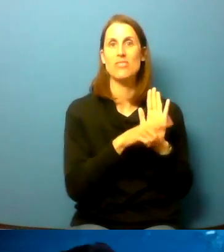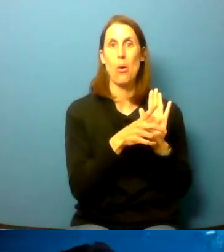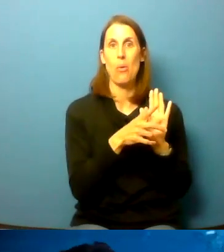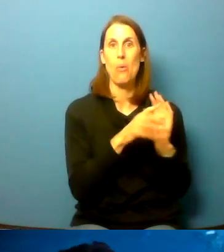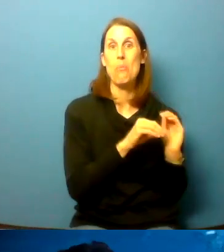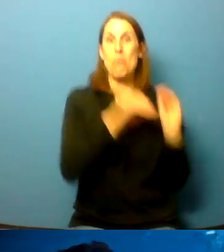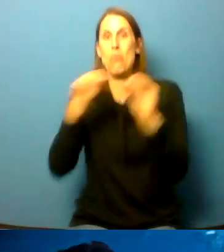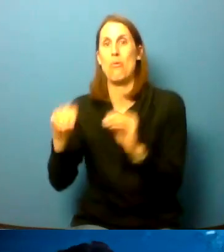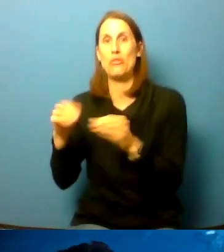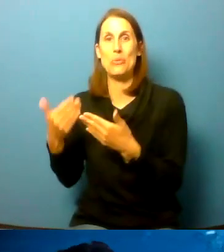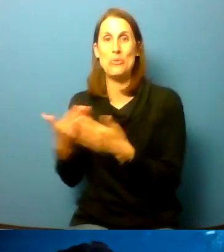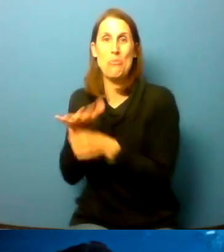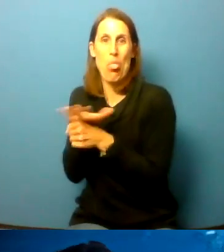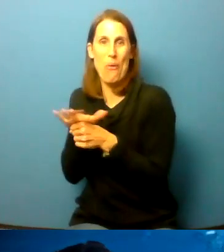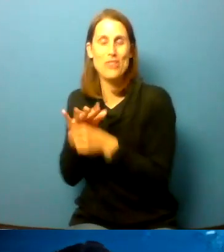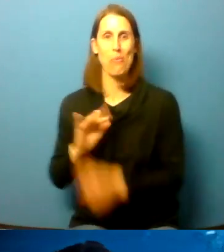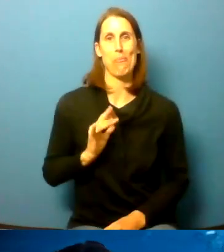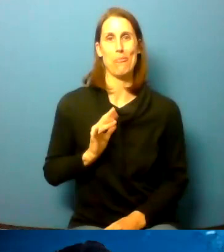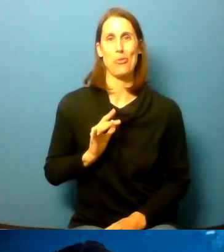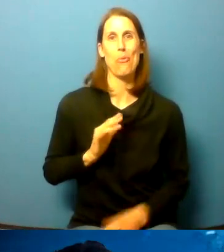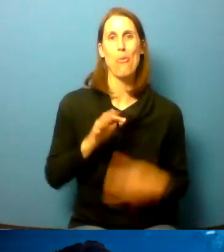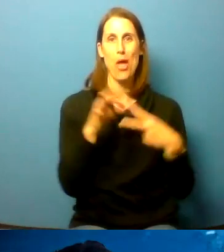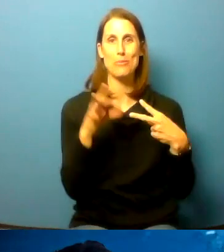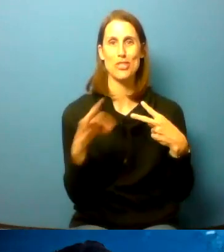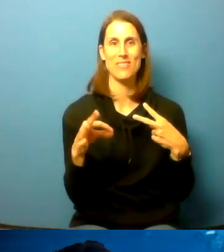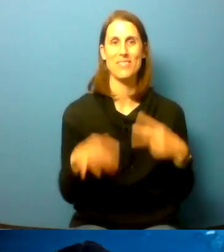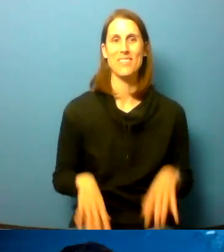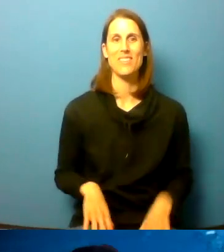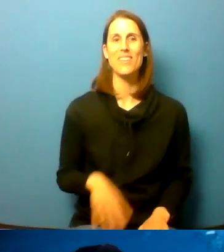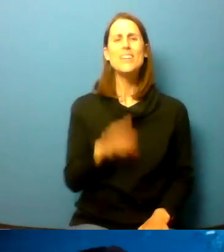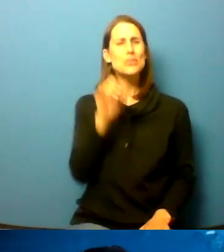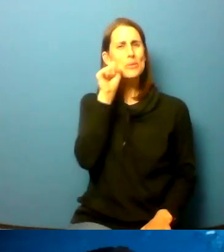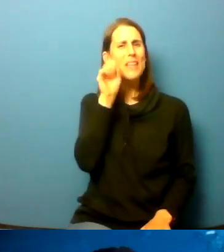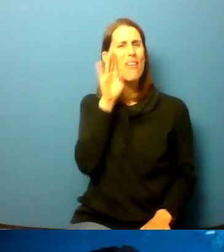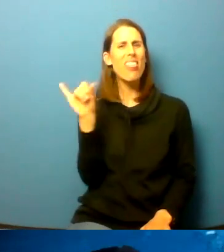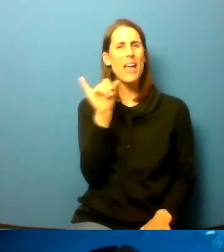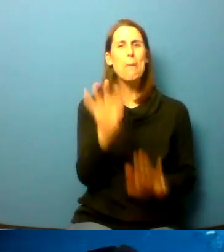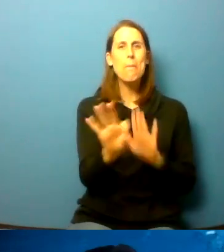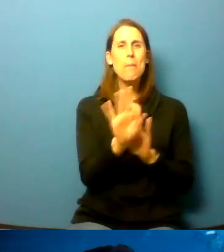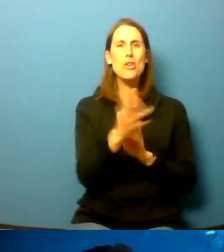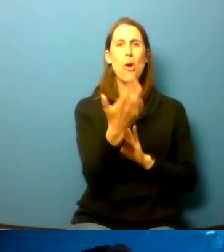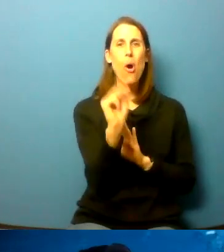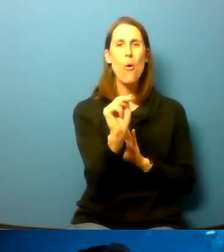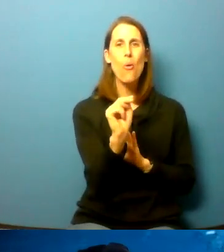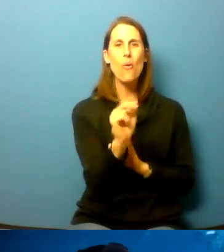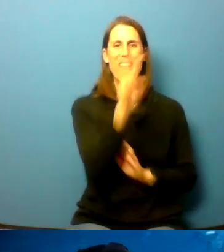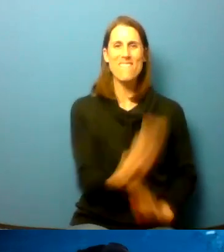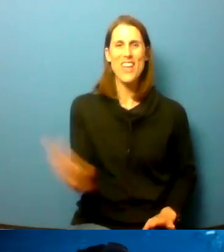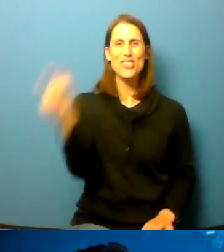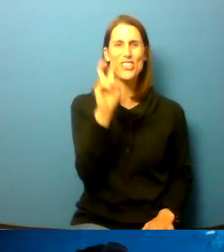student. Very cool. It's almost like a choose your own adventure through the ocean. That's very neat. Very